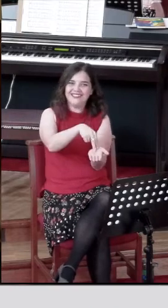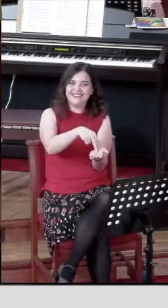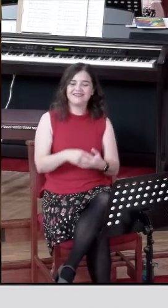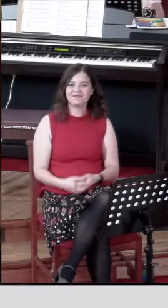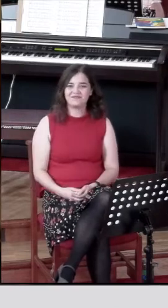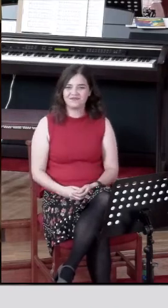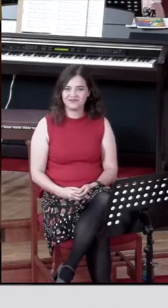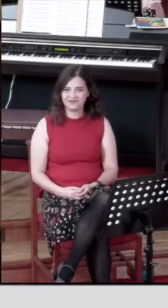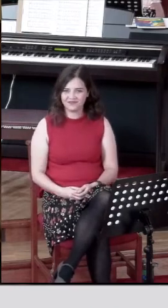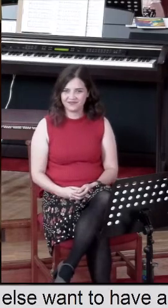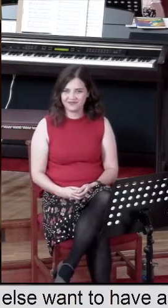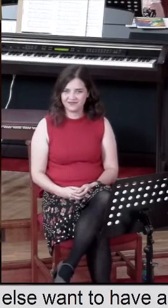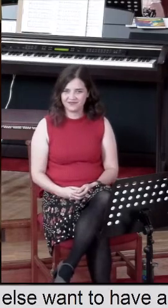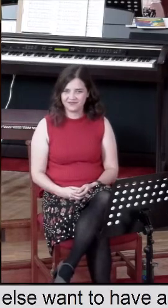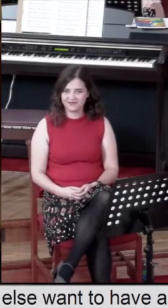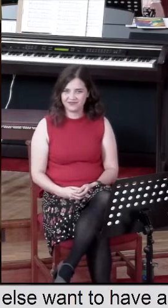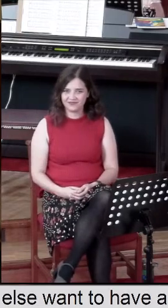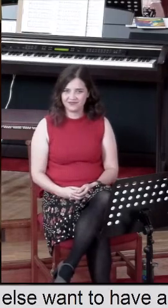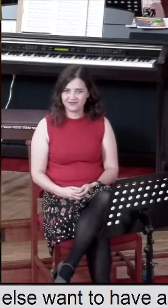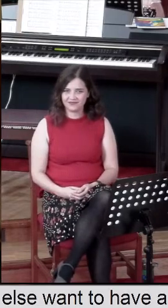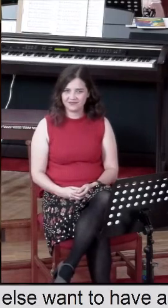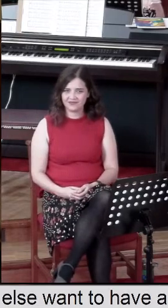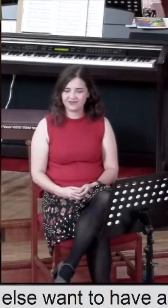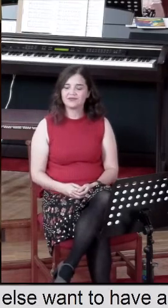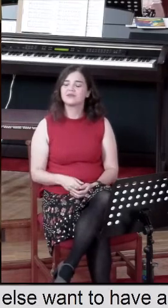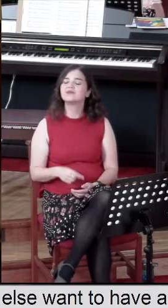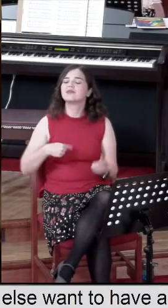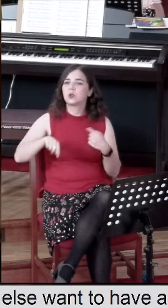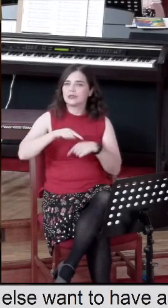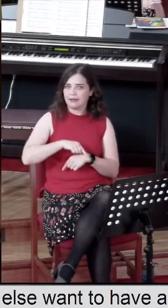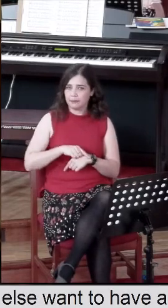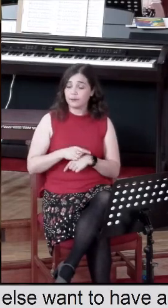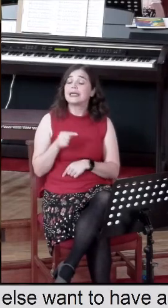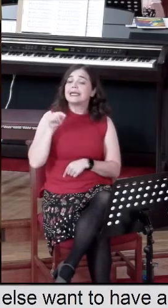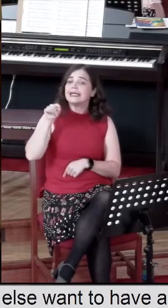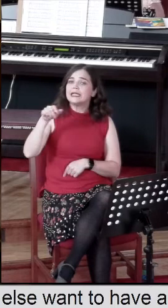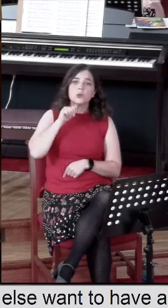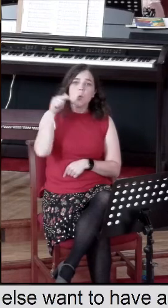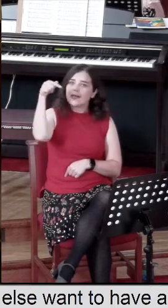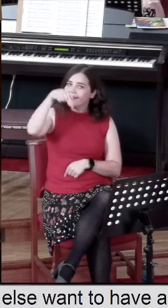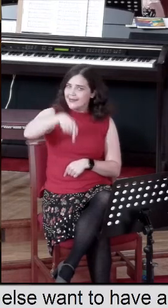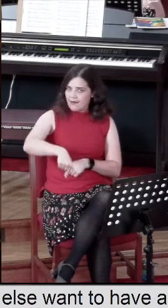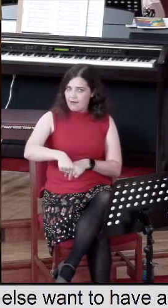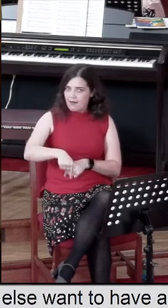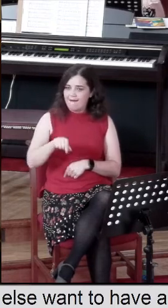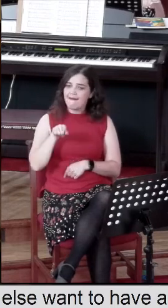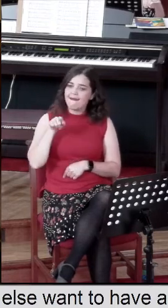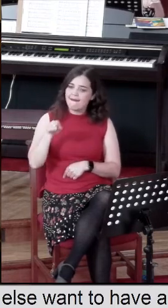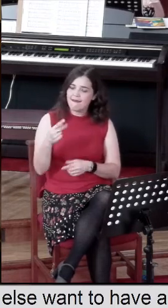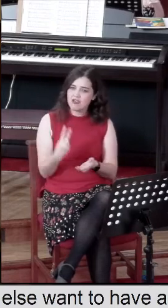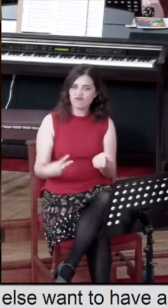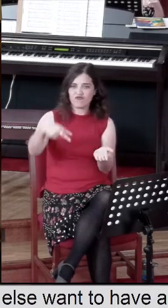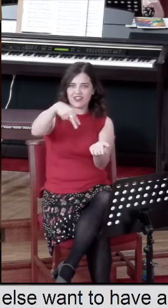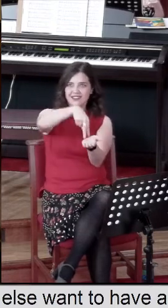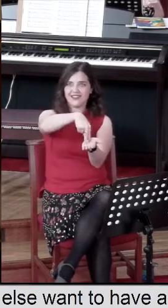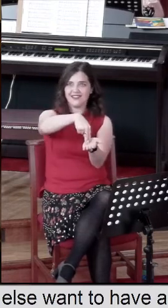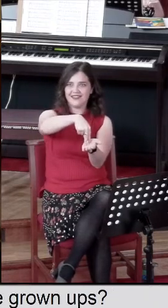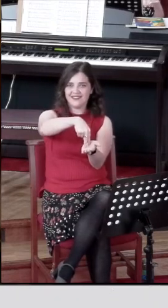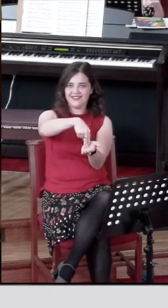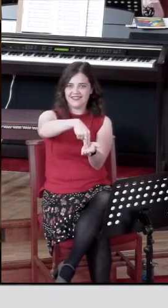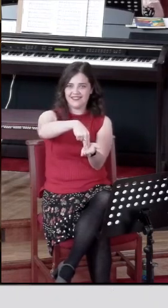Luke 24, verse 6. Right. All together. He is not here. He has